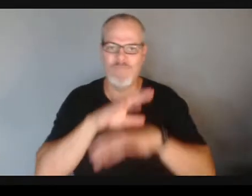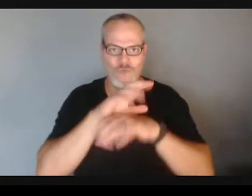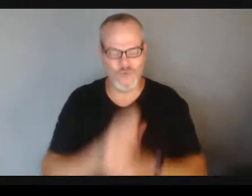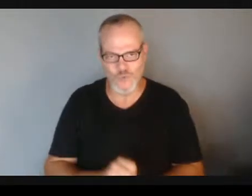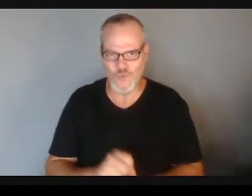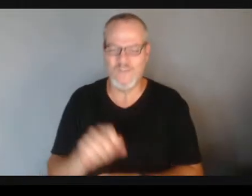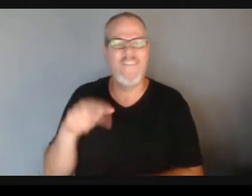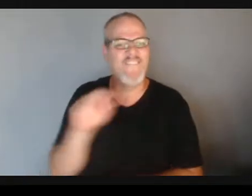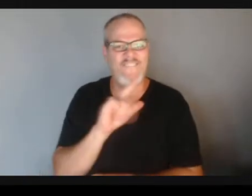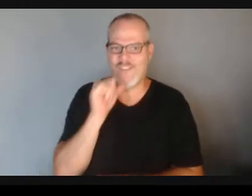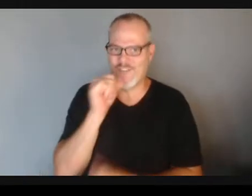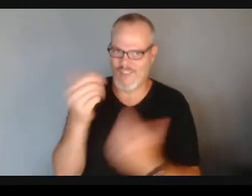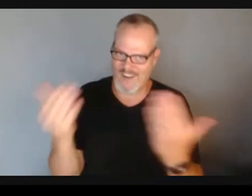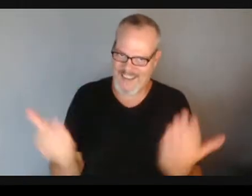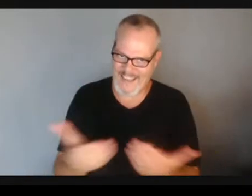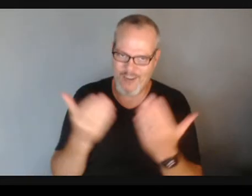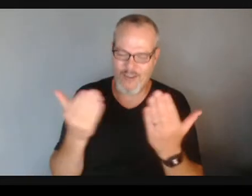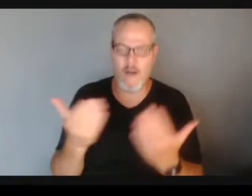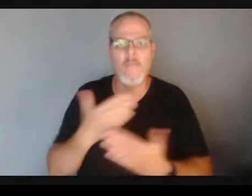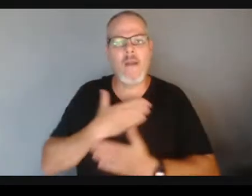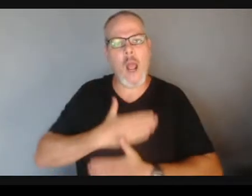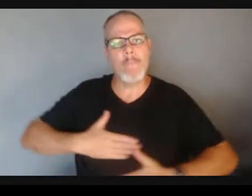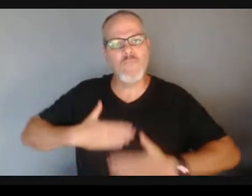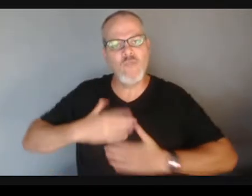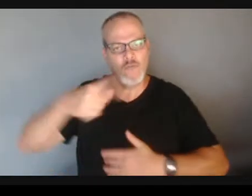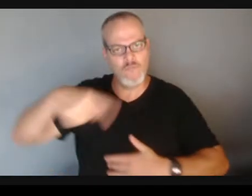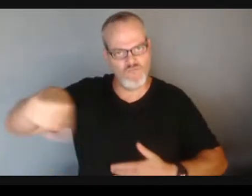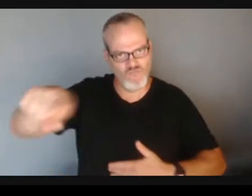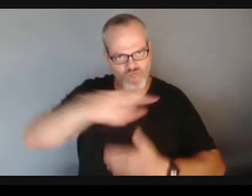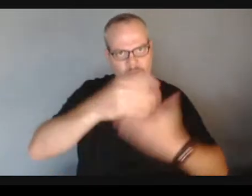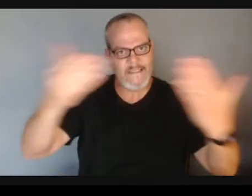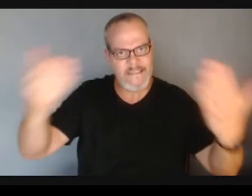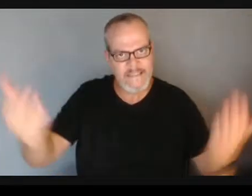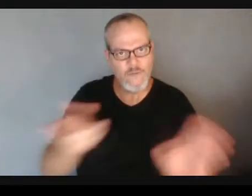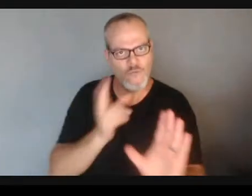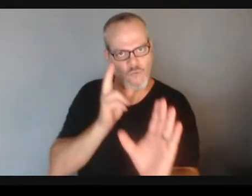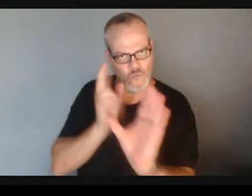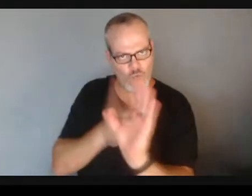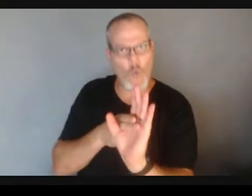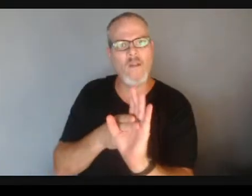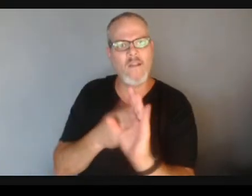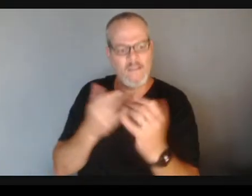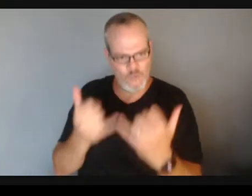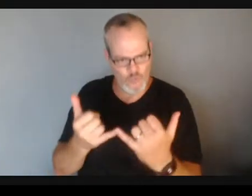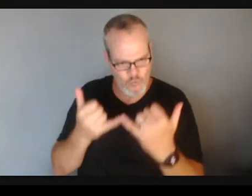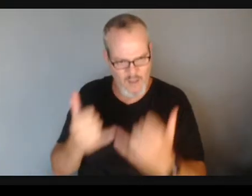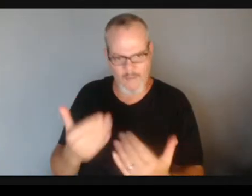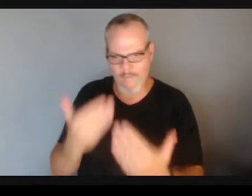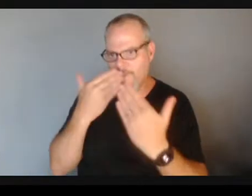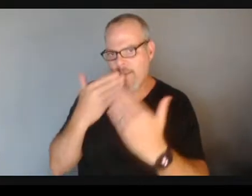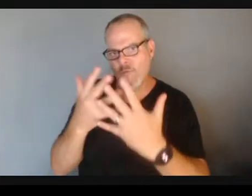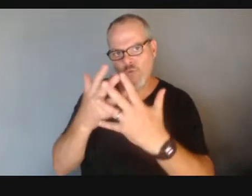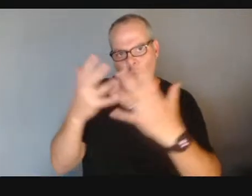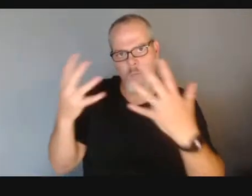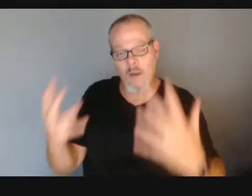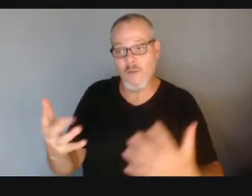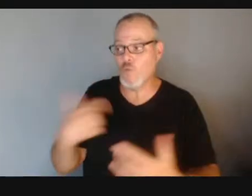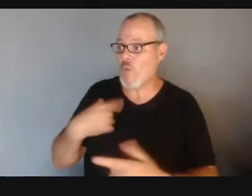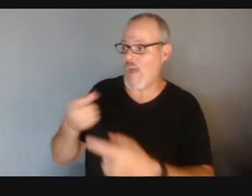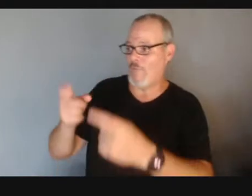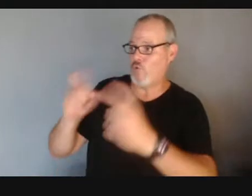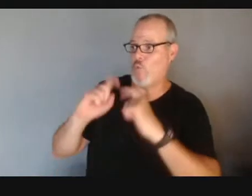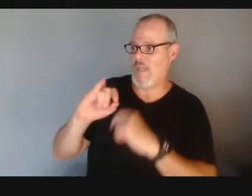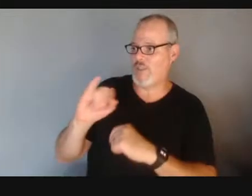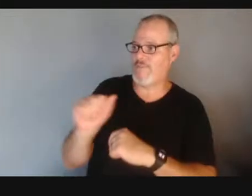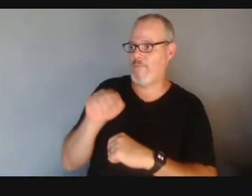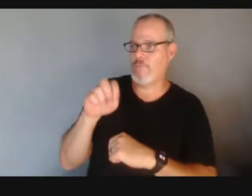But appreciate everybody that made it with us this far. Got a donation from James